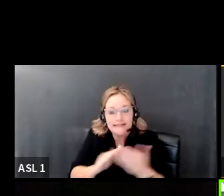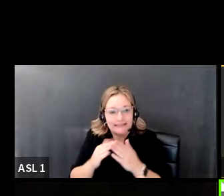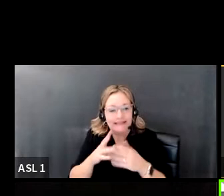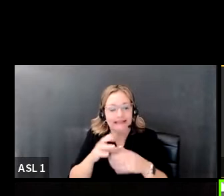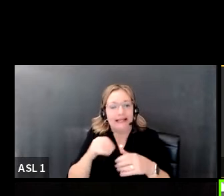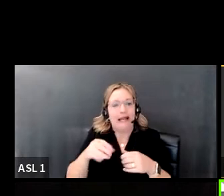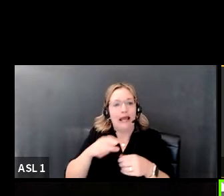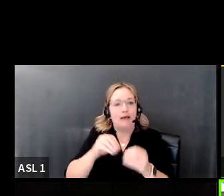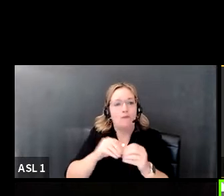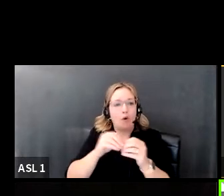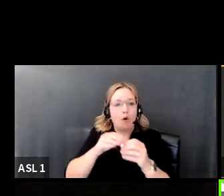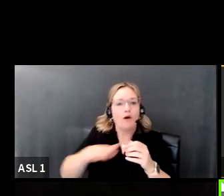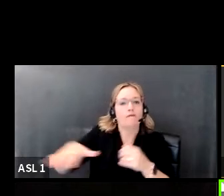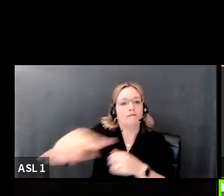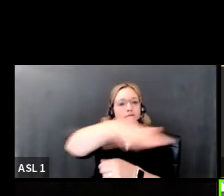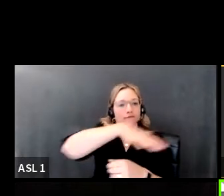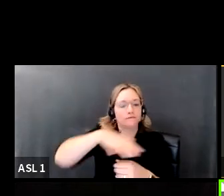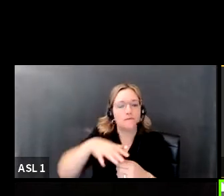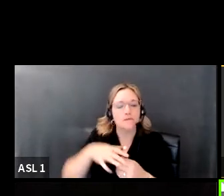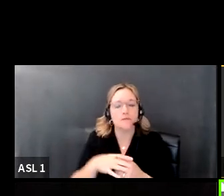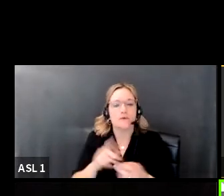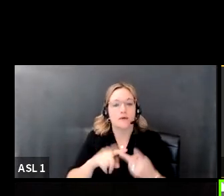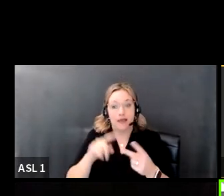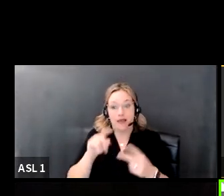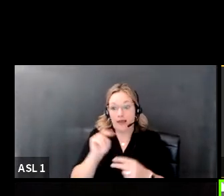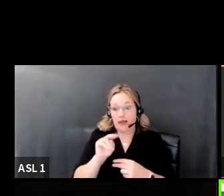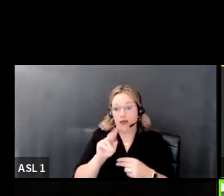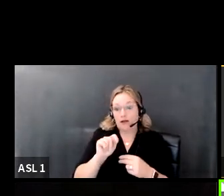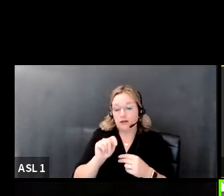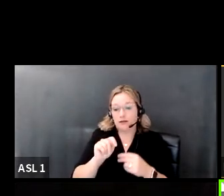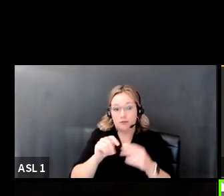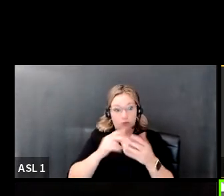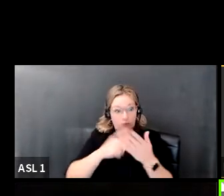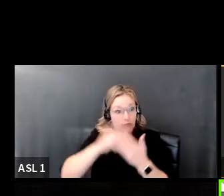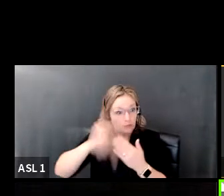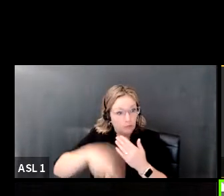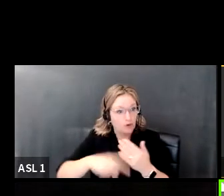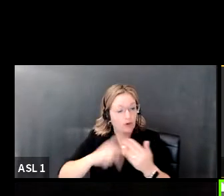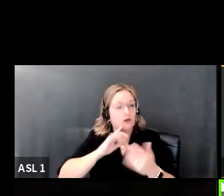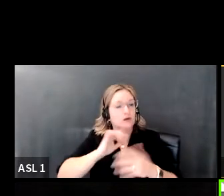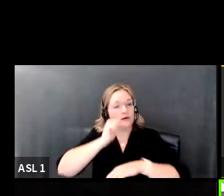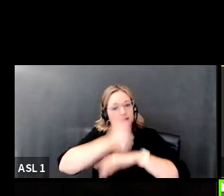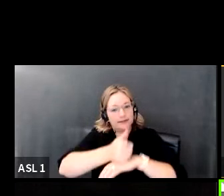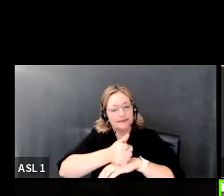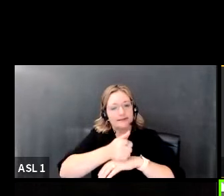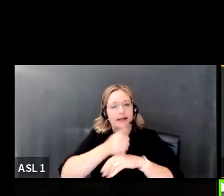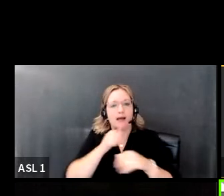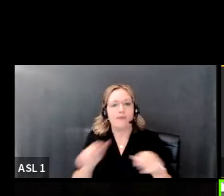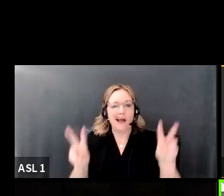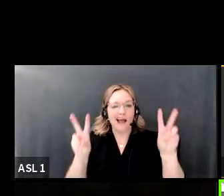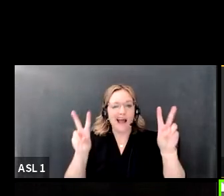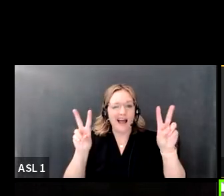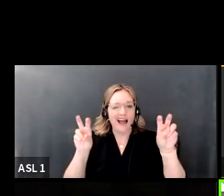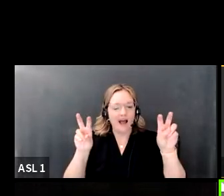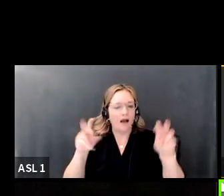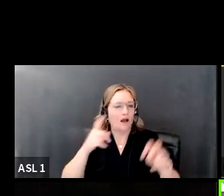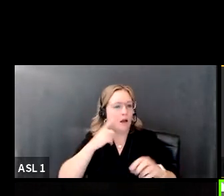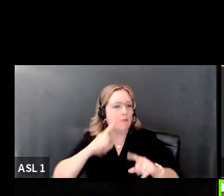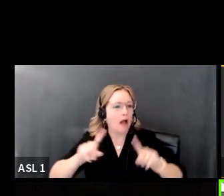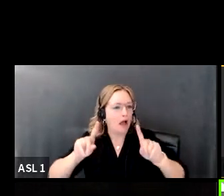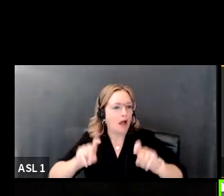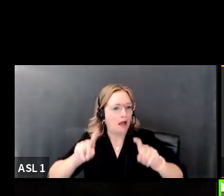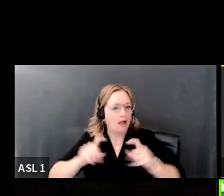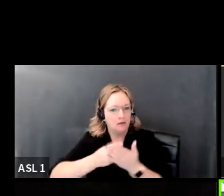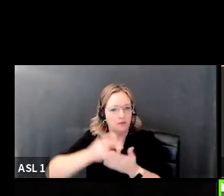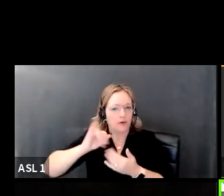accessible uh nrt program we can then start to do that range of i'll call them in air quotes pilot projects that so many